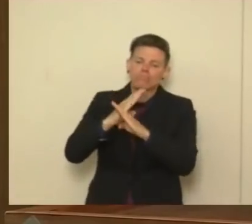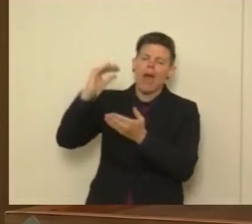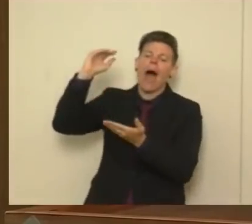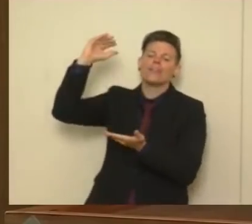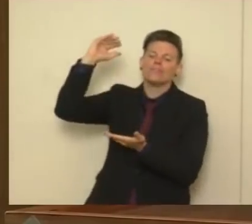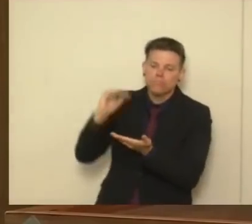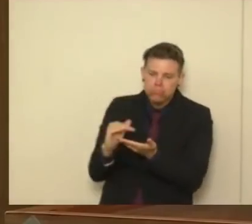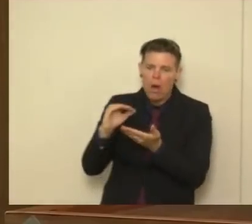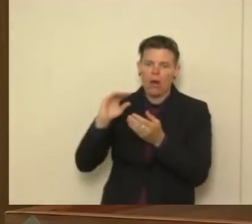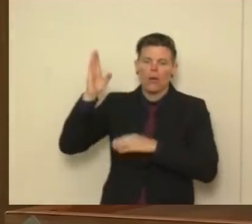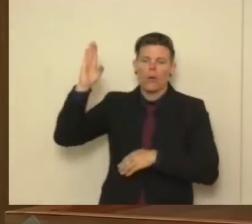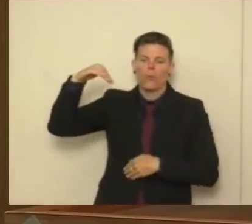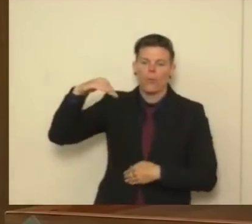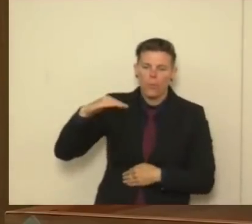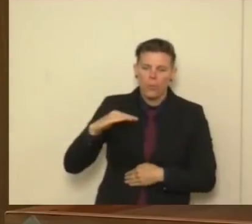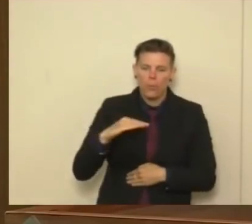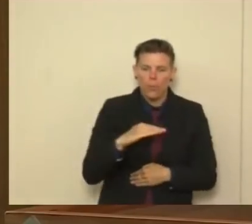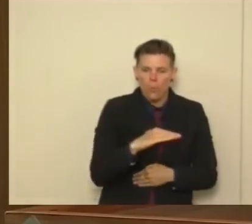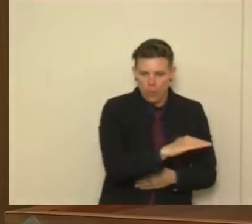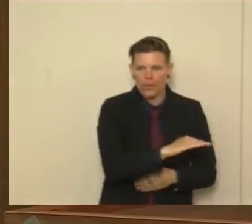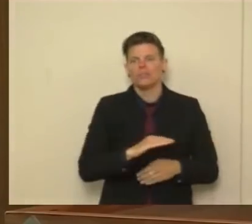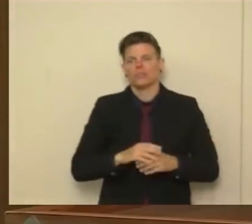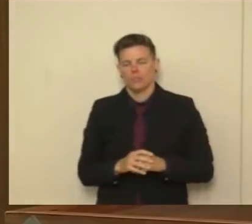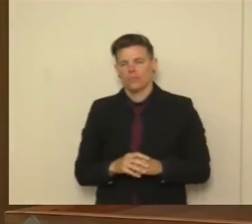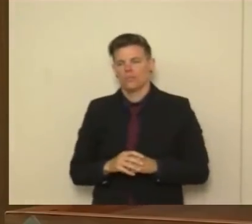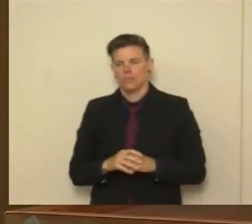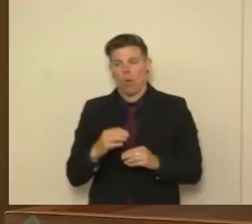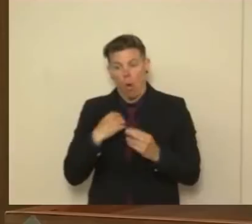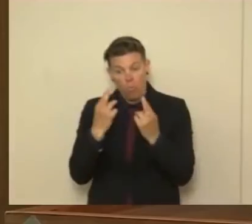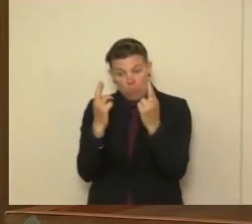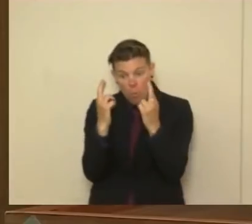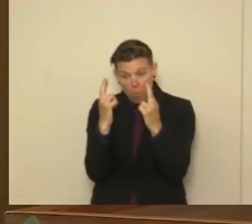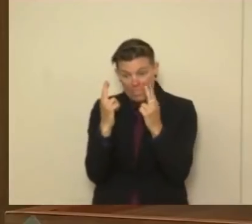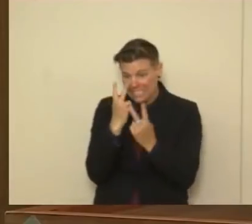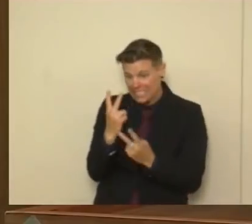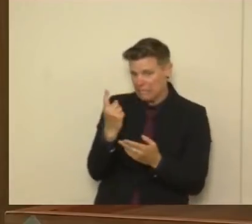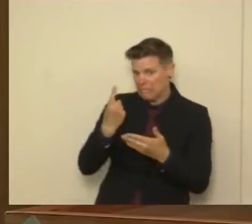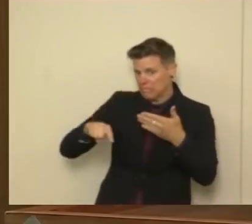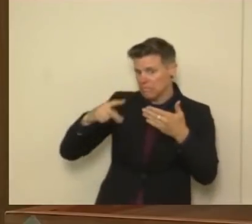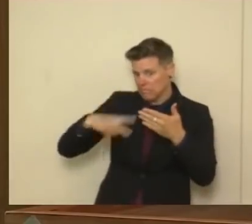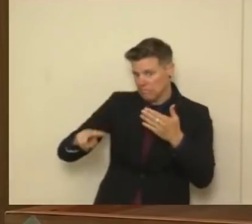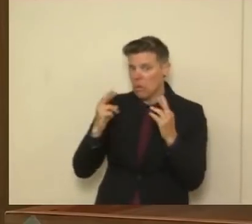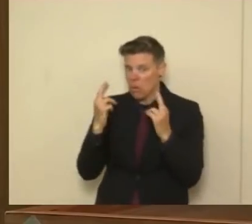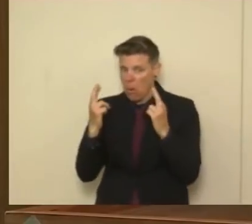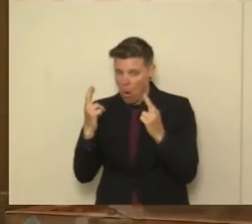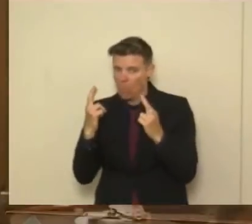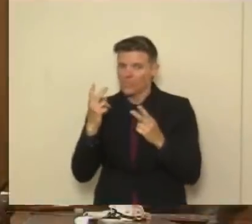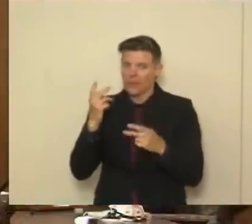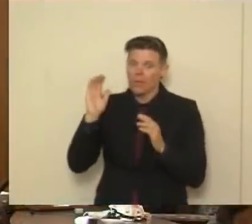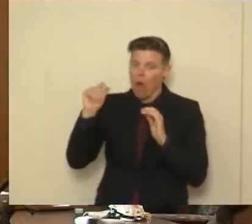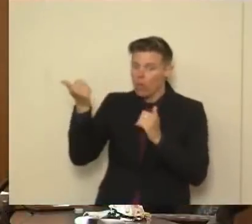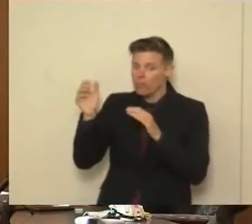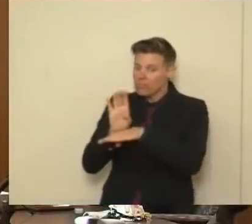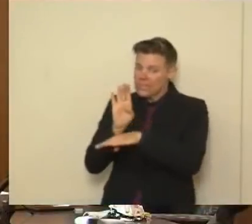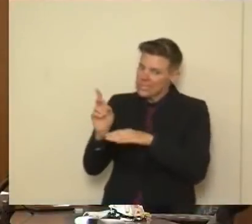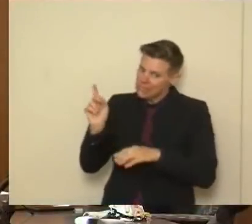hoping to do in terms of restarting schools and reopening other businesses as time goes on. Thank you. And Dan, something